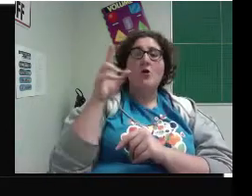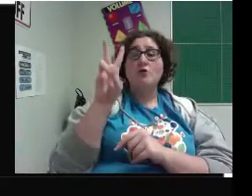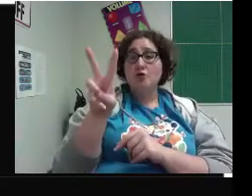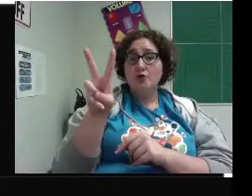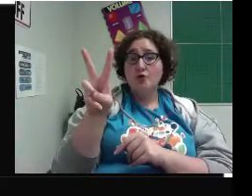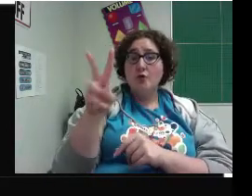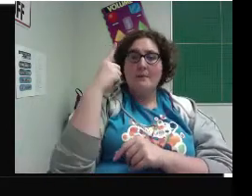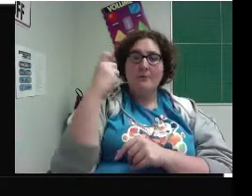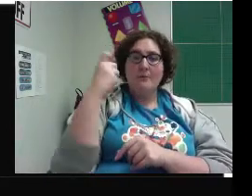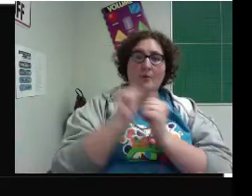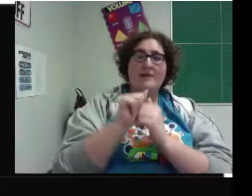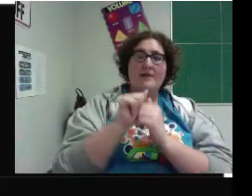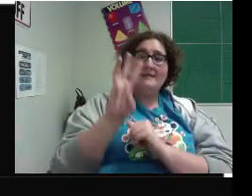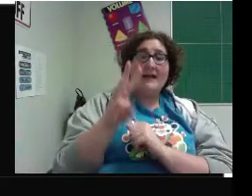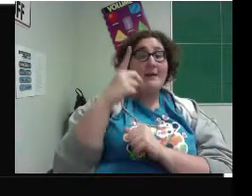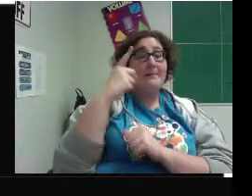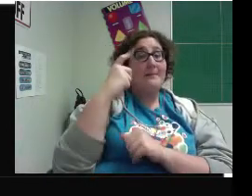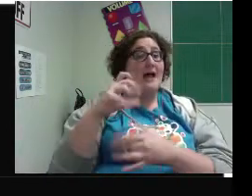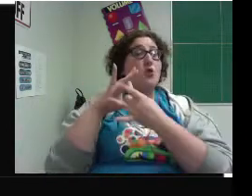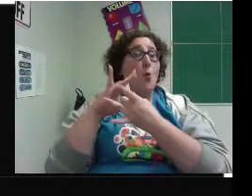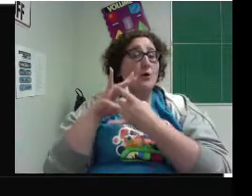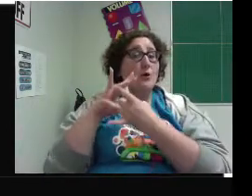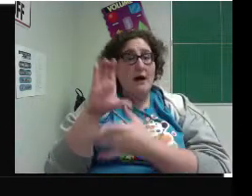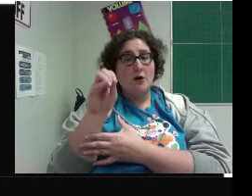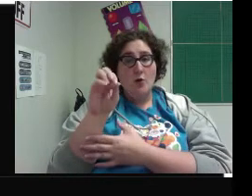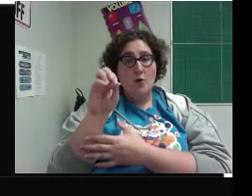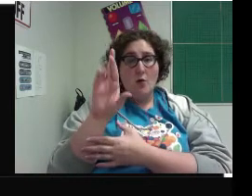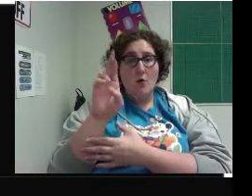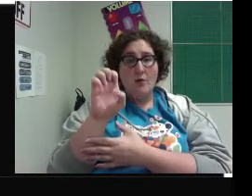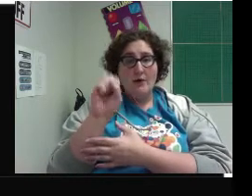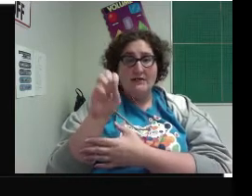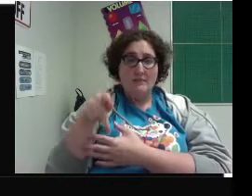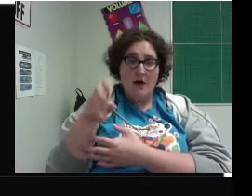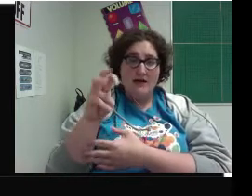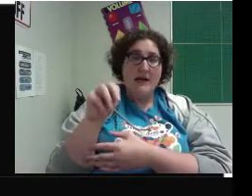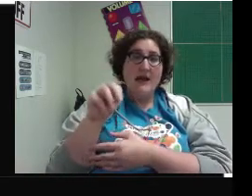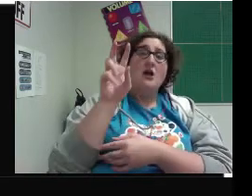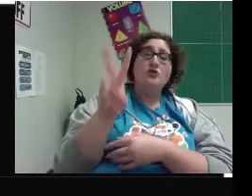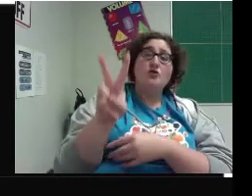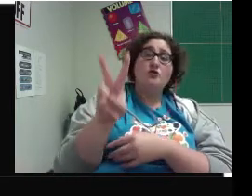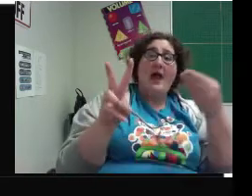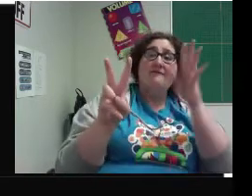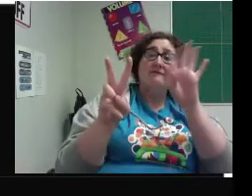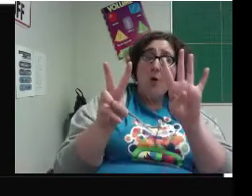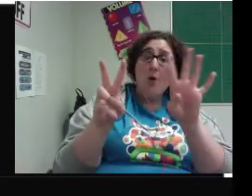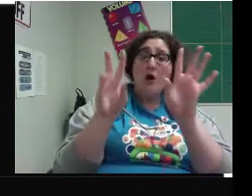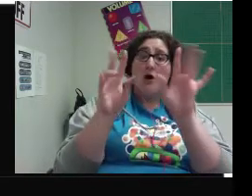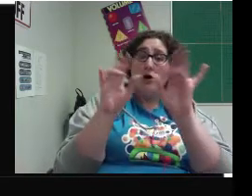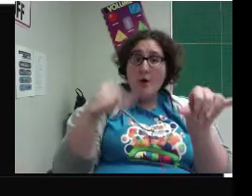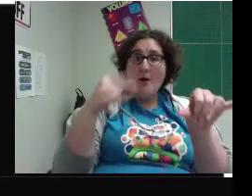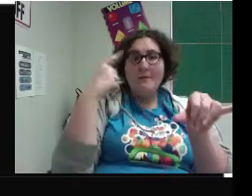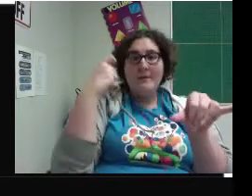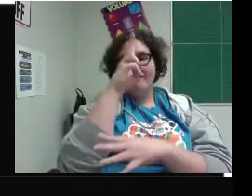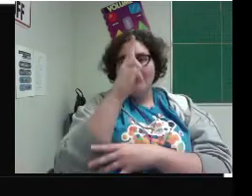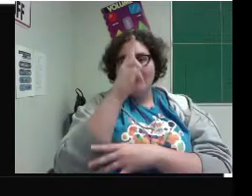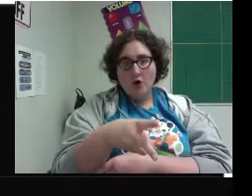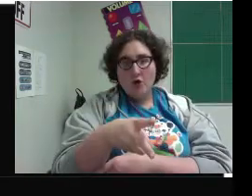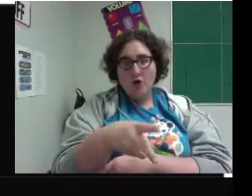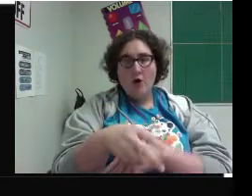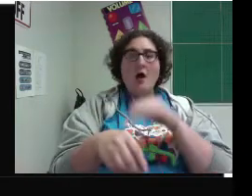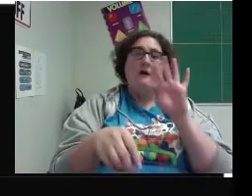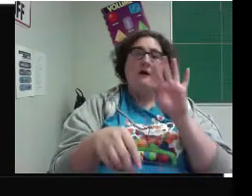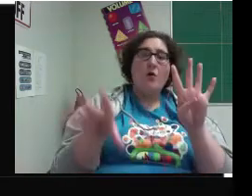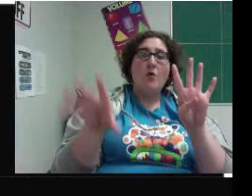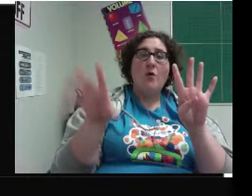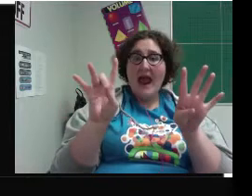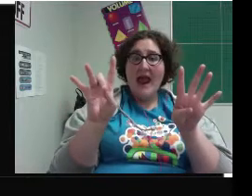was congruent to angle 6 by corresponding angles, and we know 2 and 4 are congruent to each other because of vertical angles, and 4 and 8 we